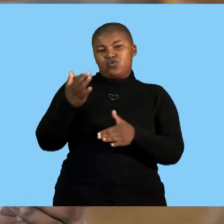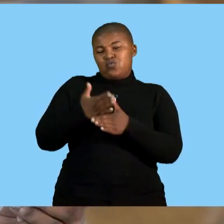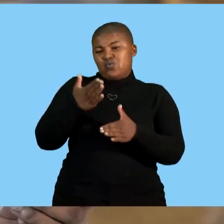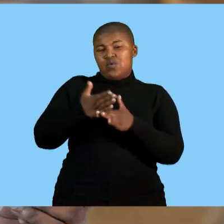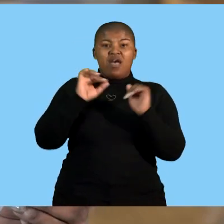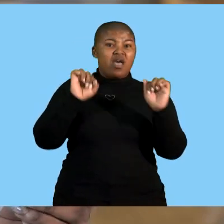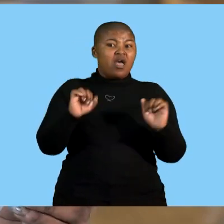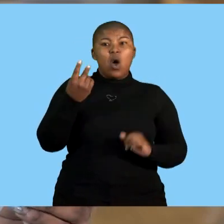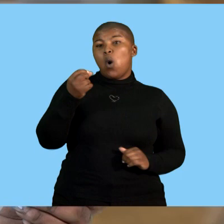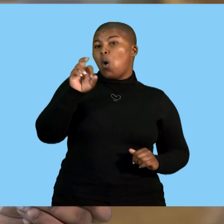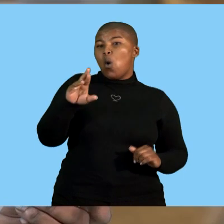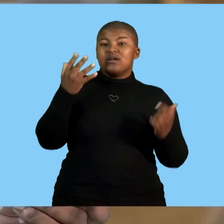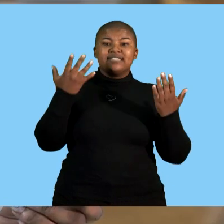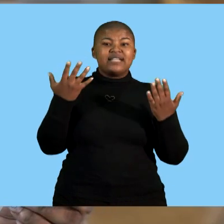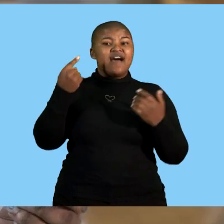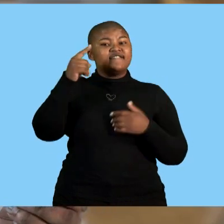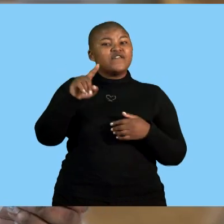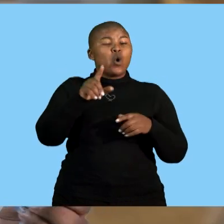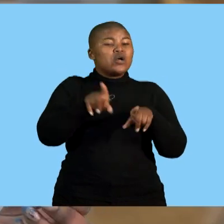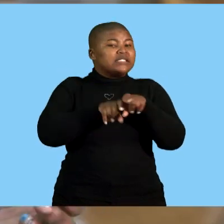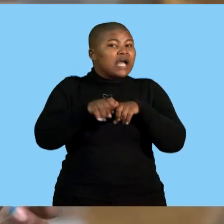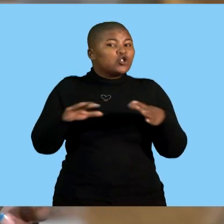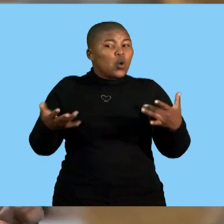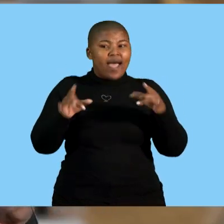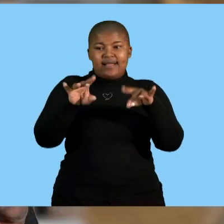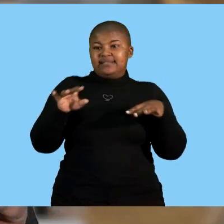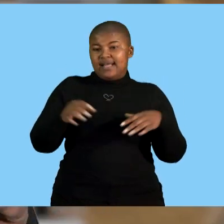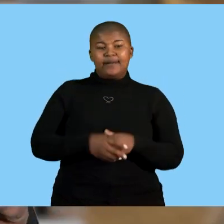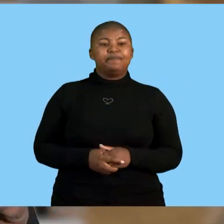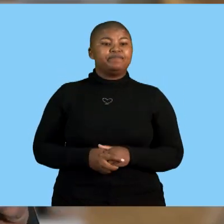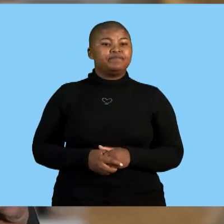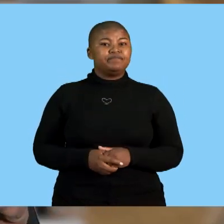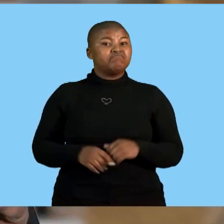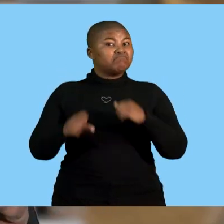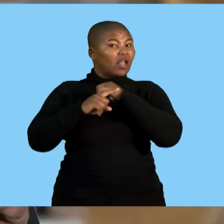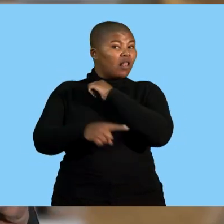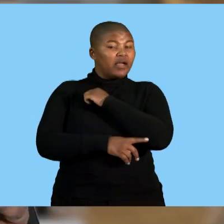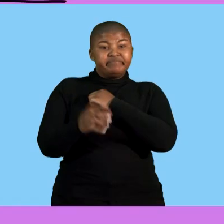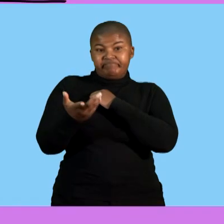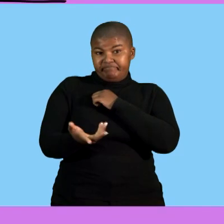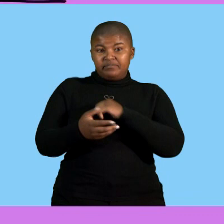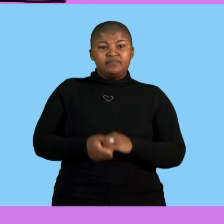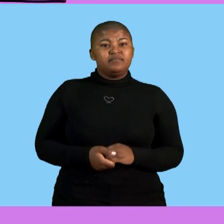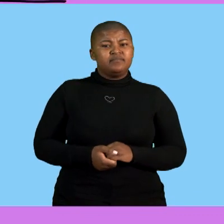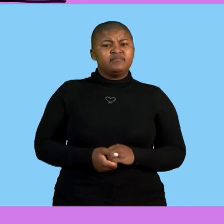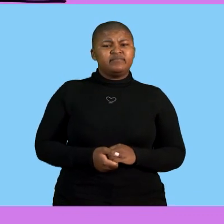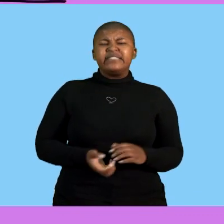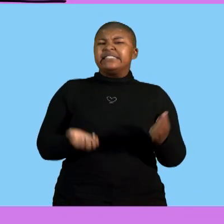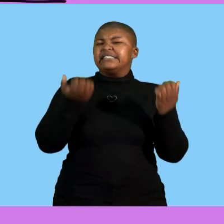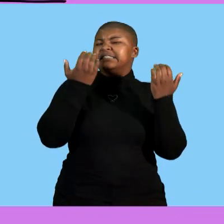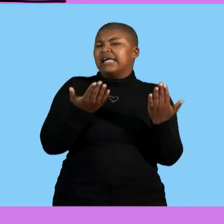work or studying for their tests or exams. And lastly, it could be what are the